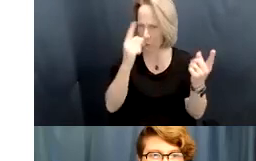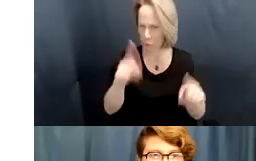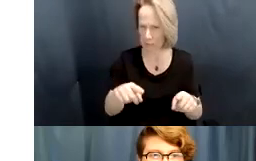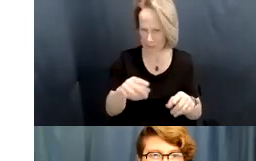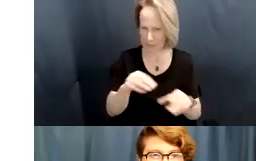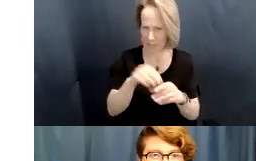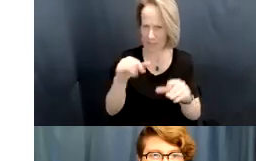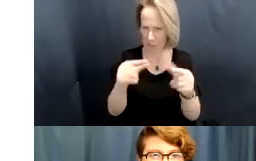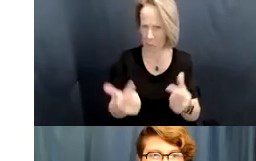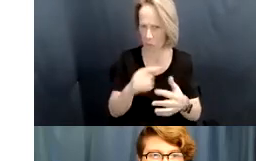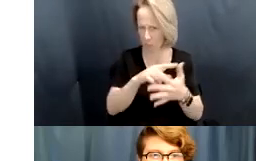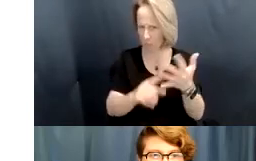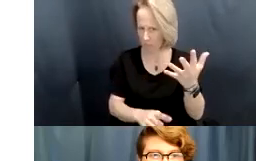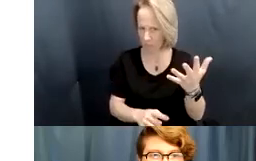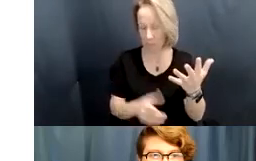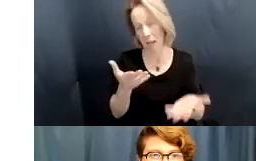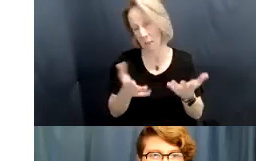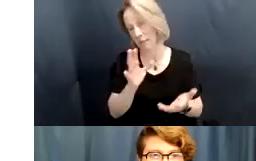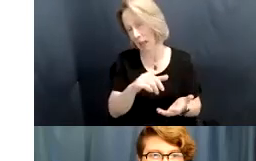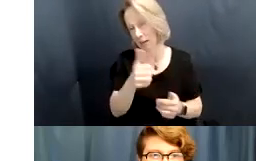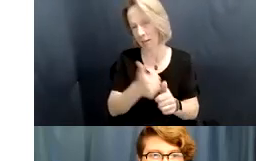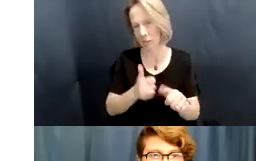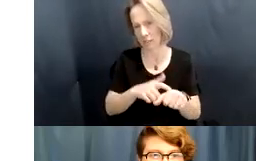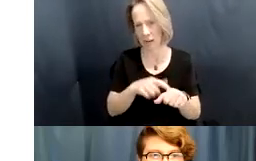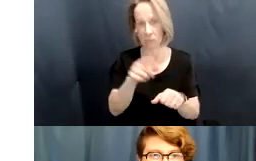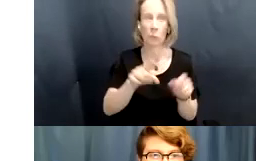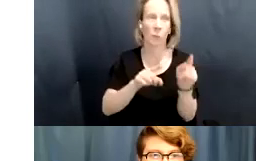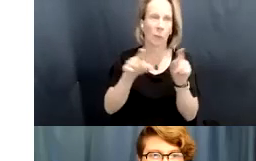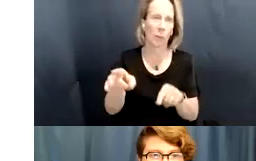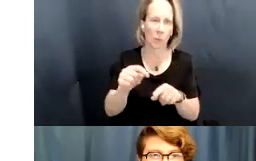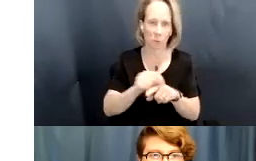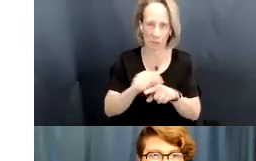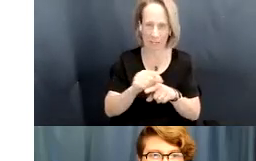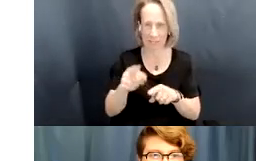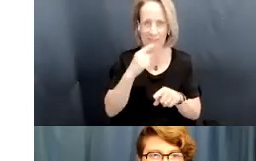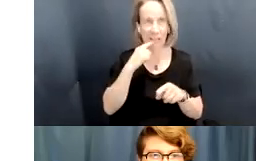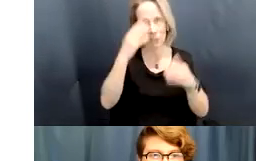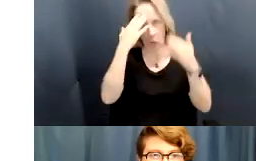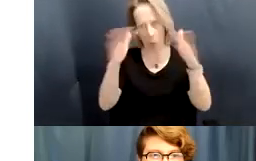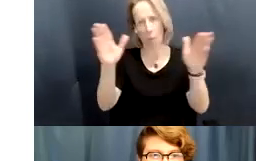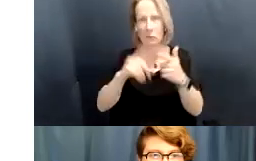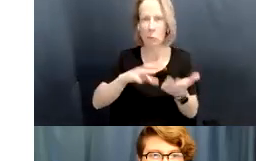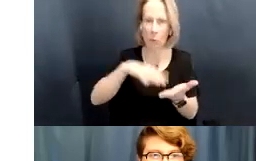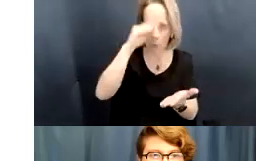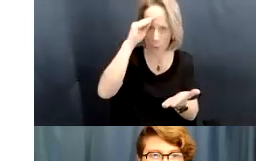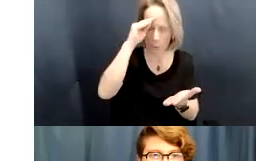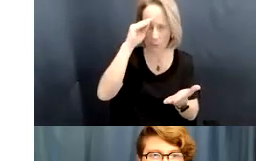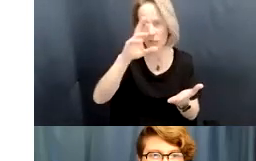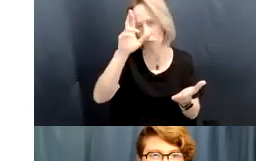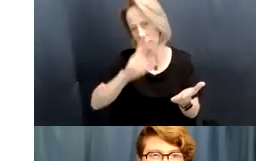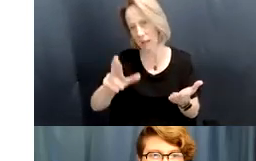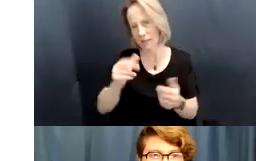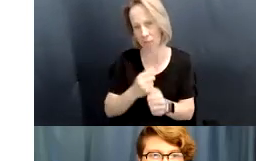to a training and it says, be open to learning, be respectful of everyone's comments. It's also important